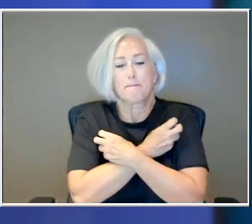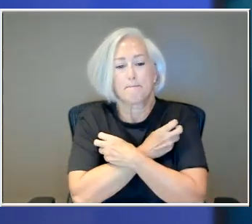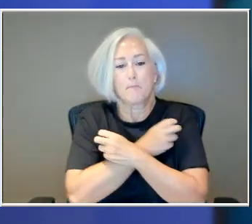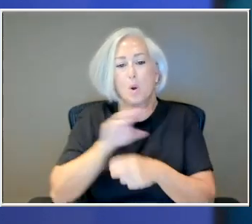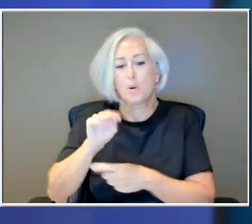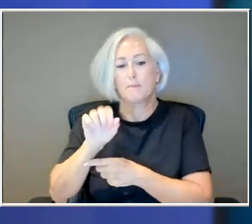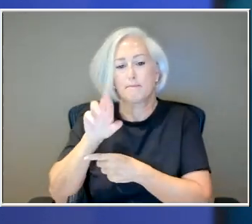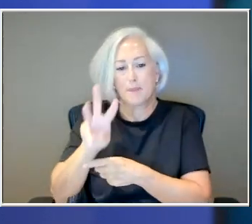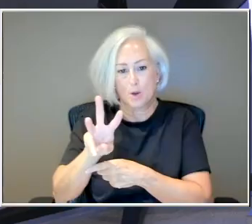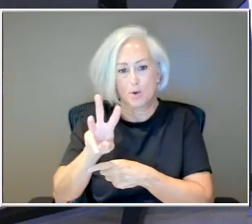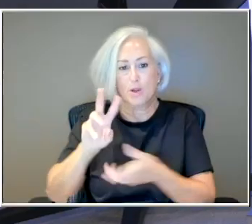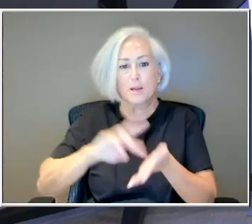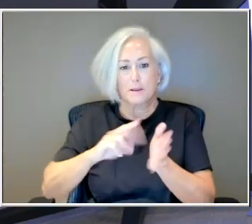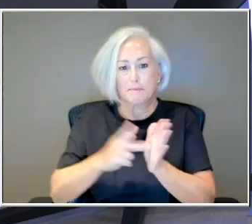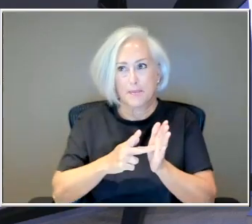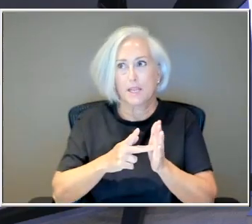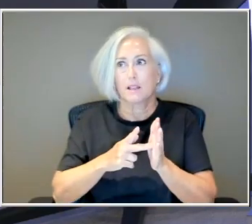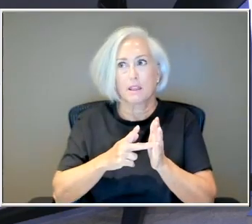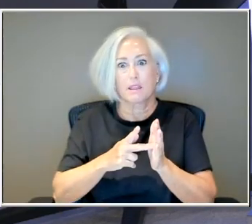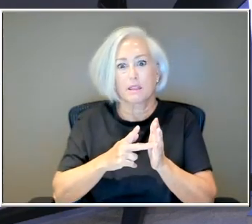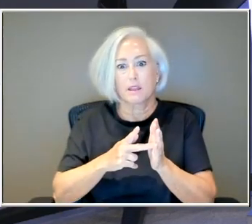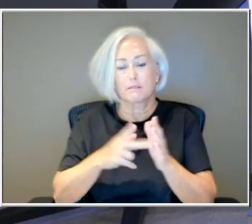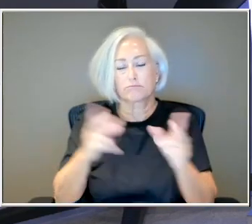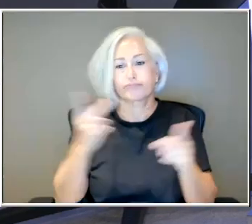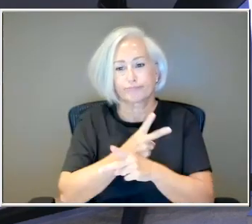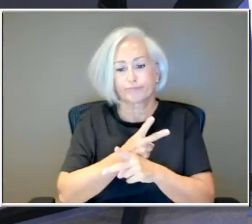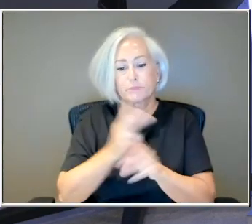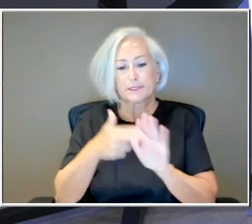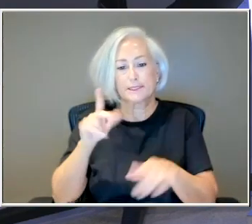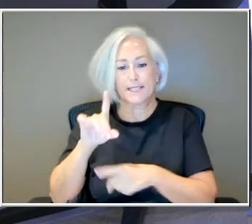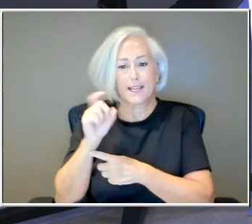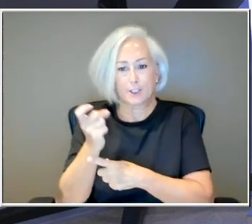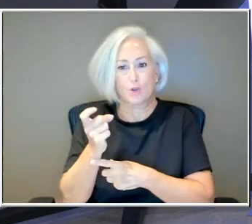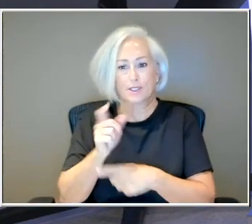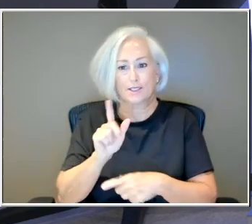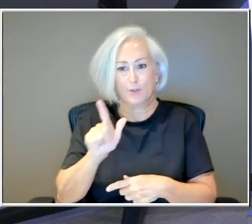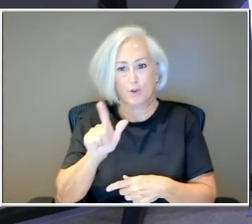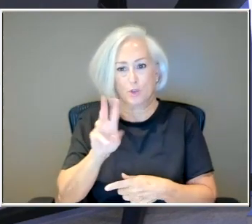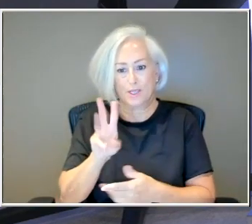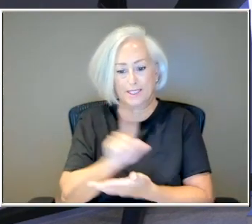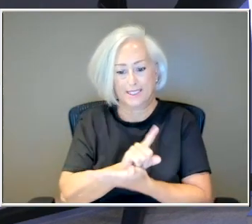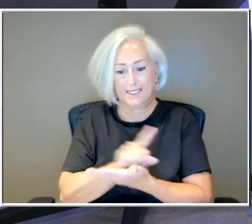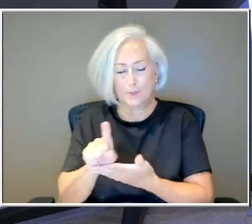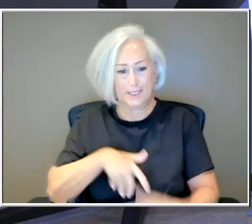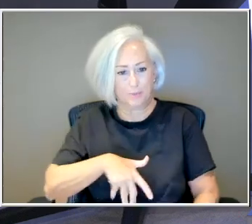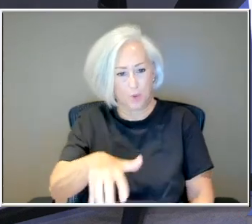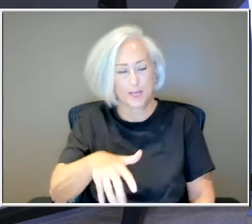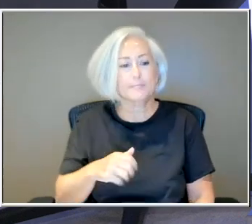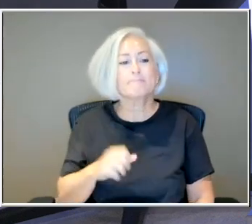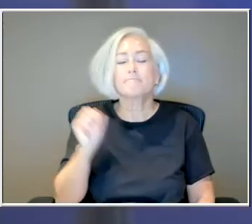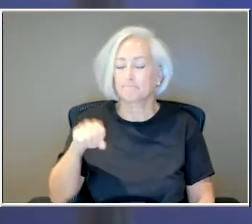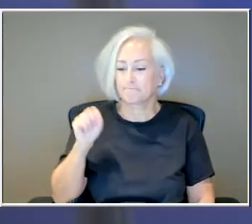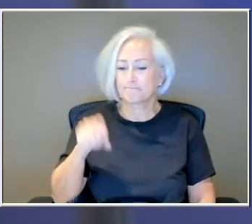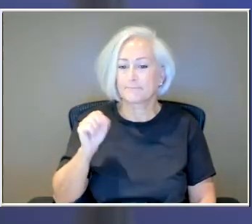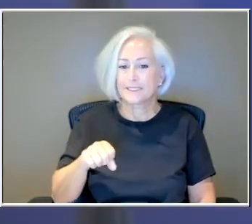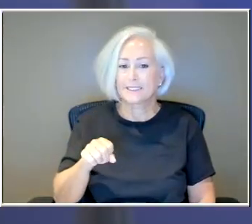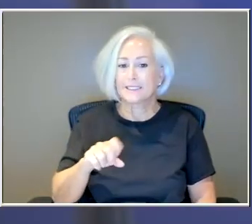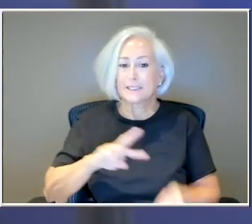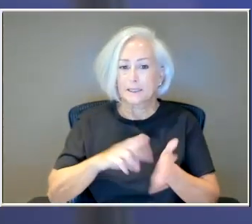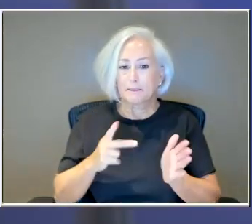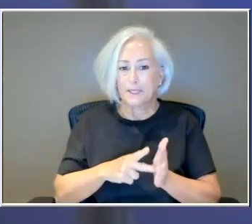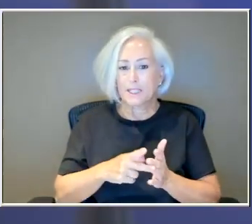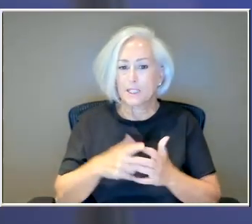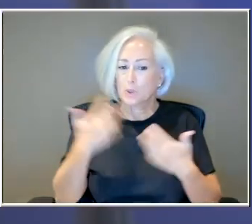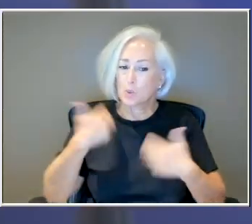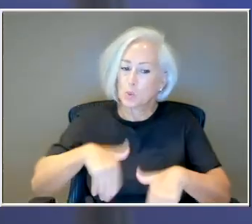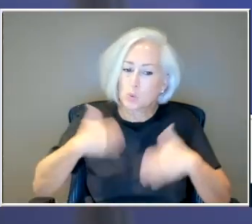26 weeks pregnant. Yeah, break that down. What does that exactly mean? It Especially means- to someone pregnant. Absolutely. I mean, it means extensive cancer. She must have